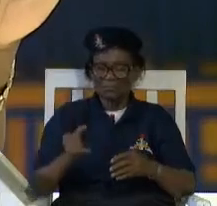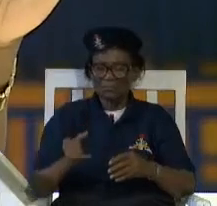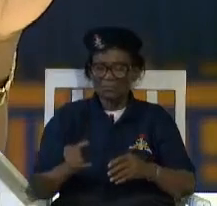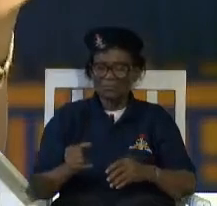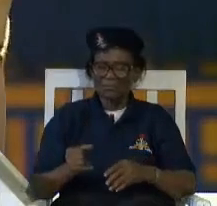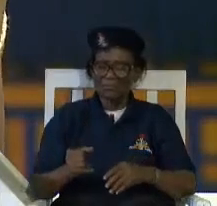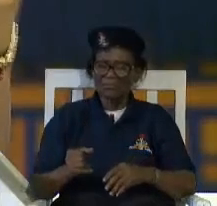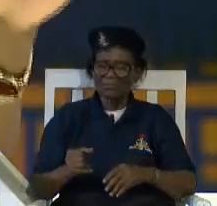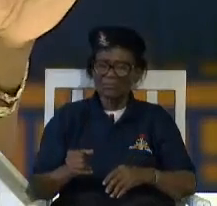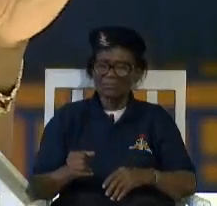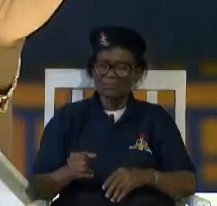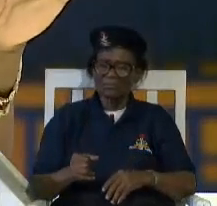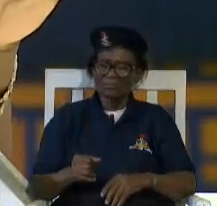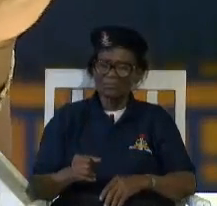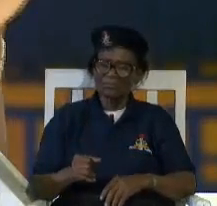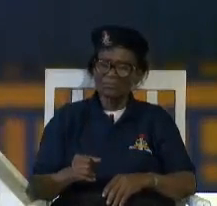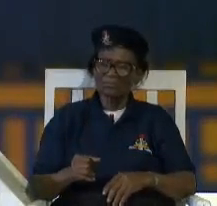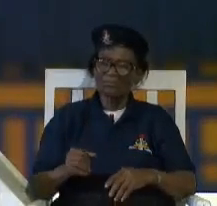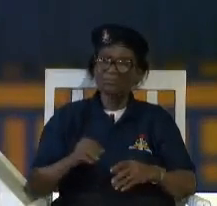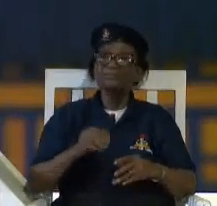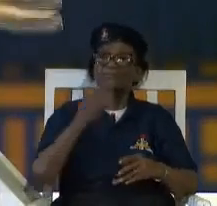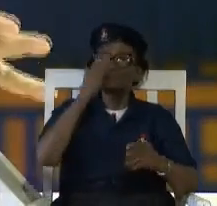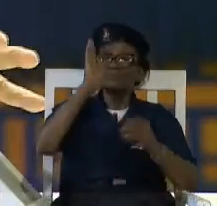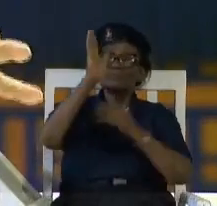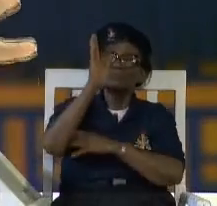that's all right. God bless you.